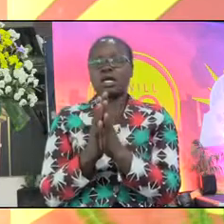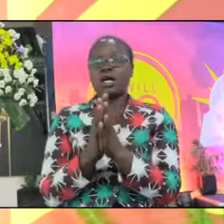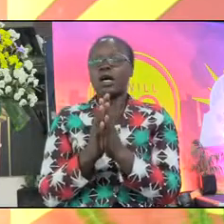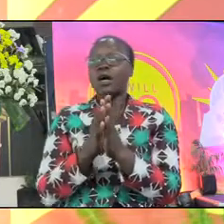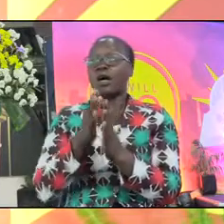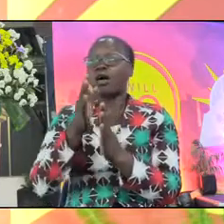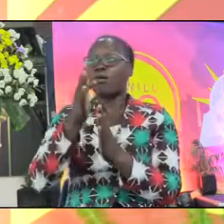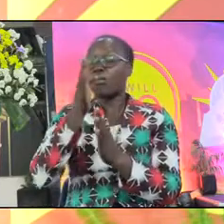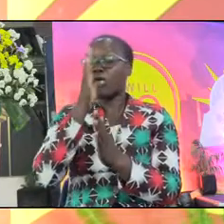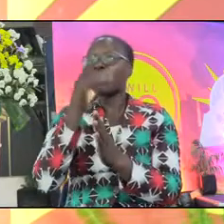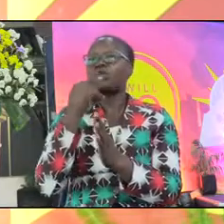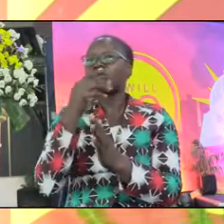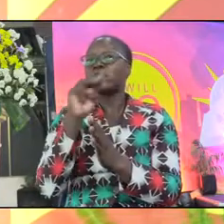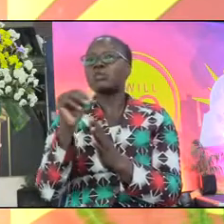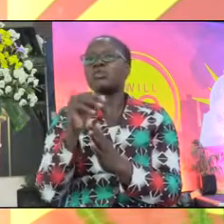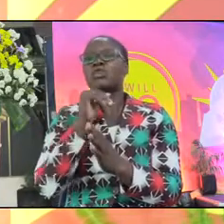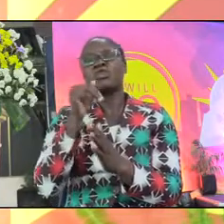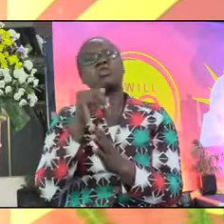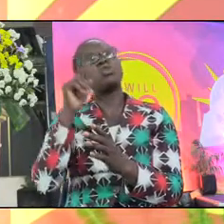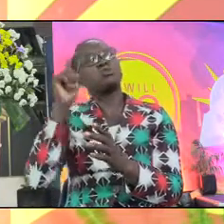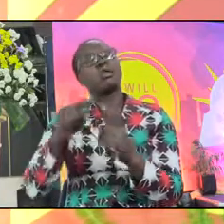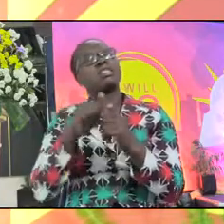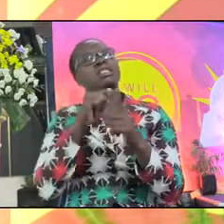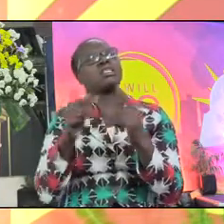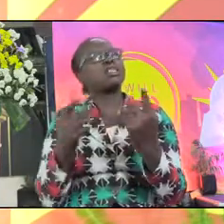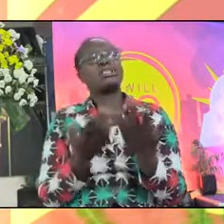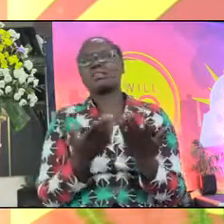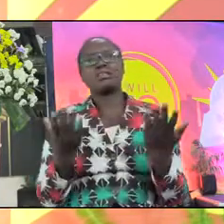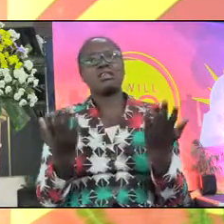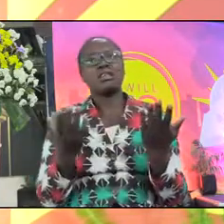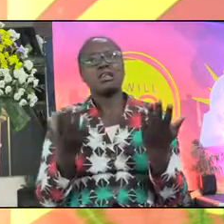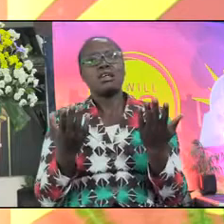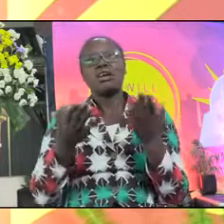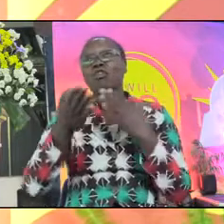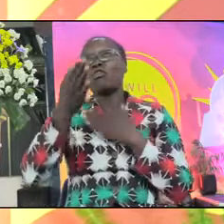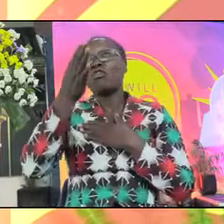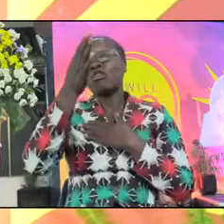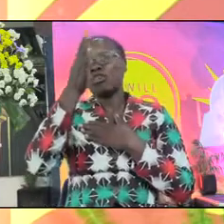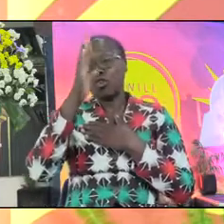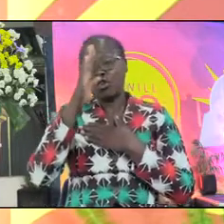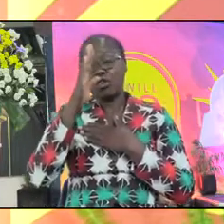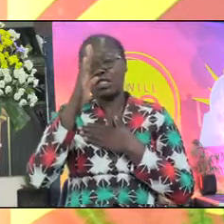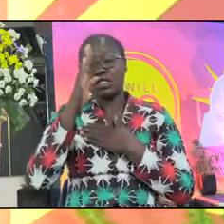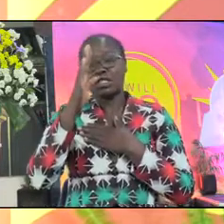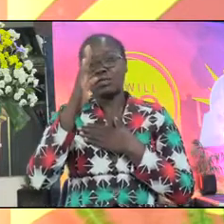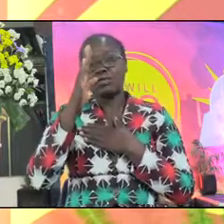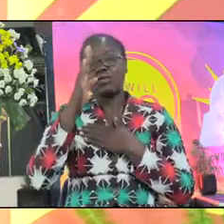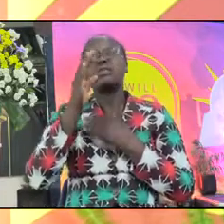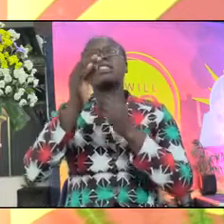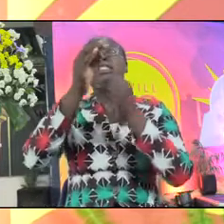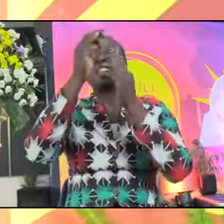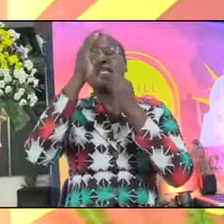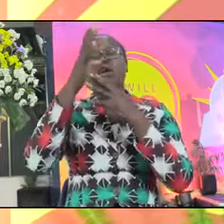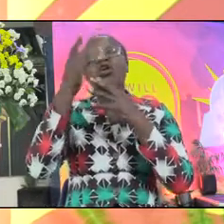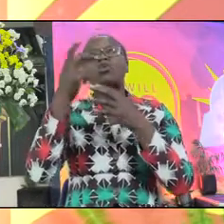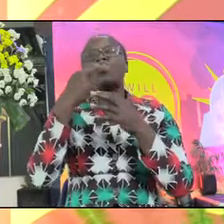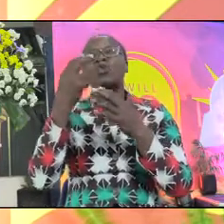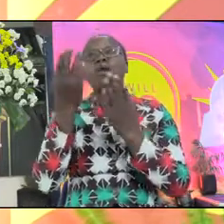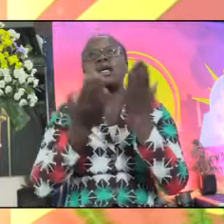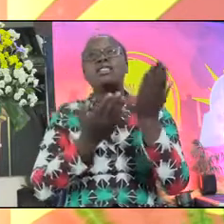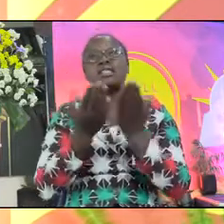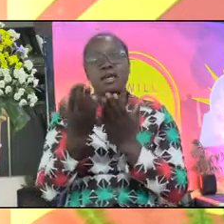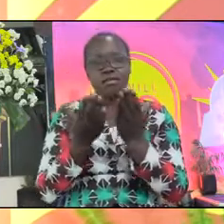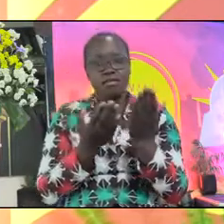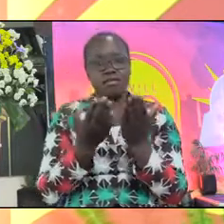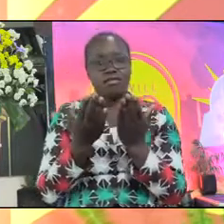him, you don't have to kill us. For God, the God whom I